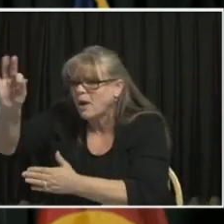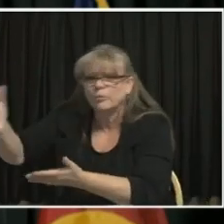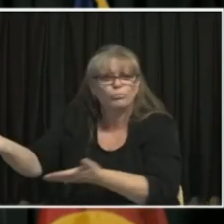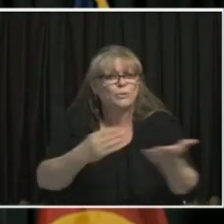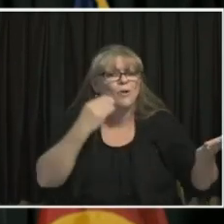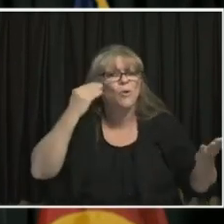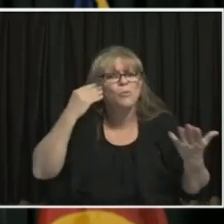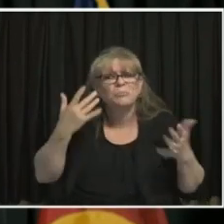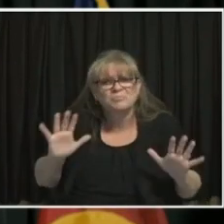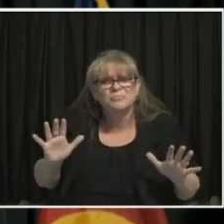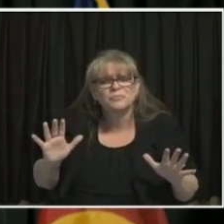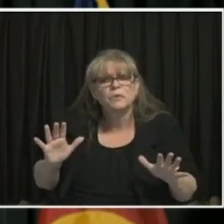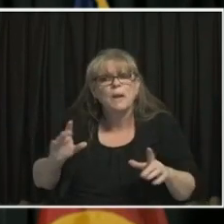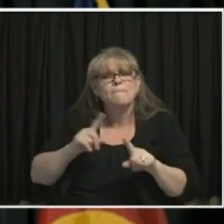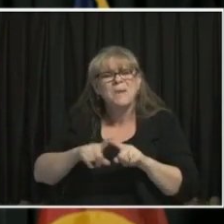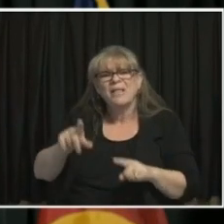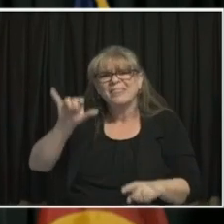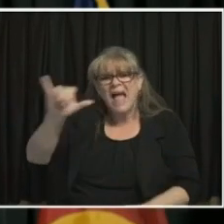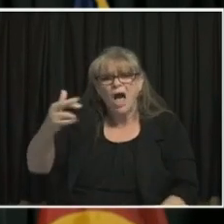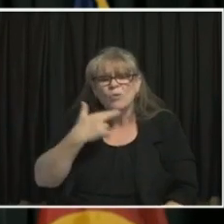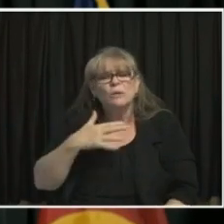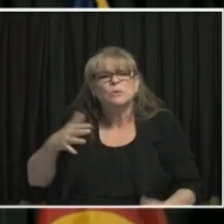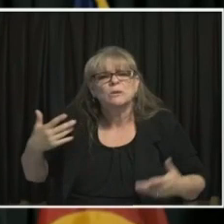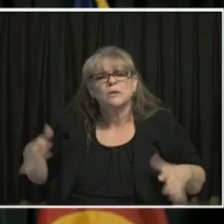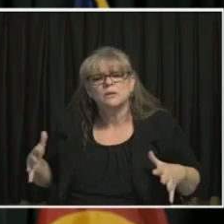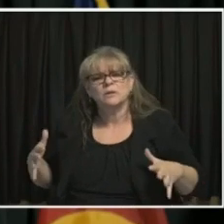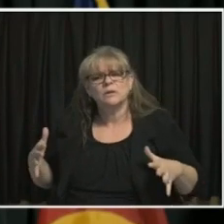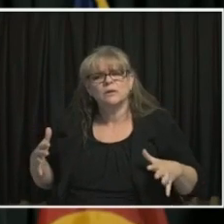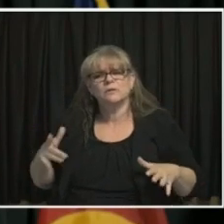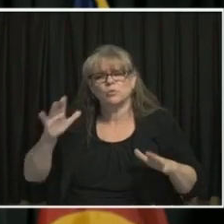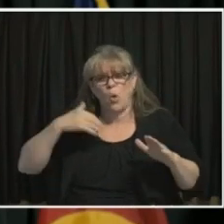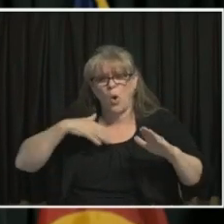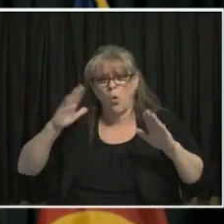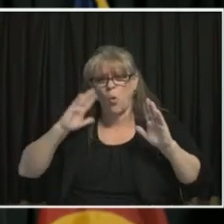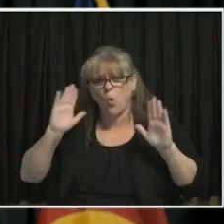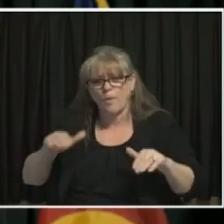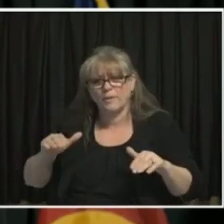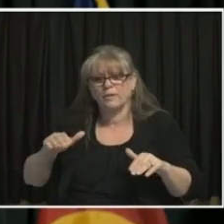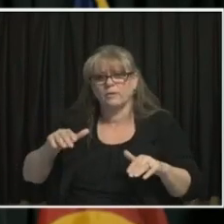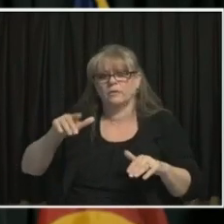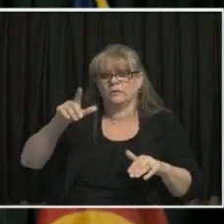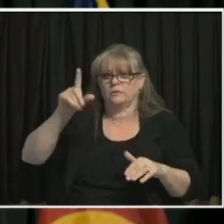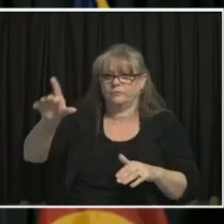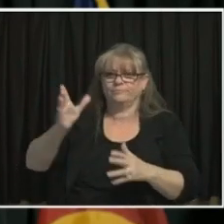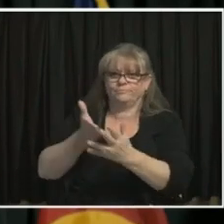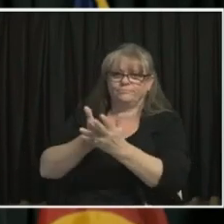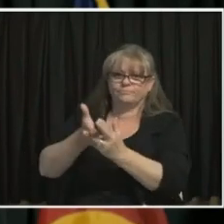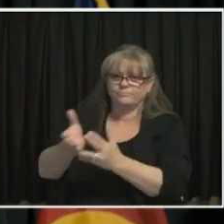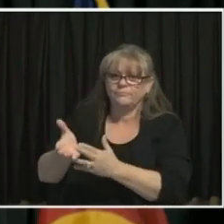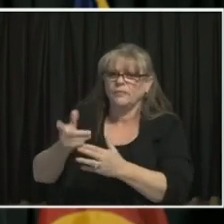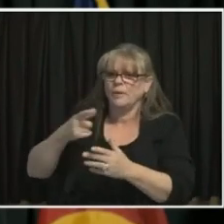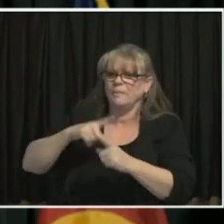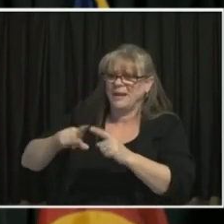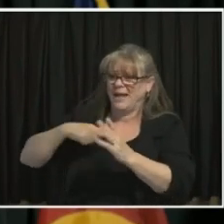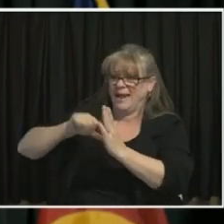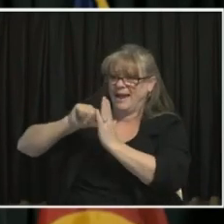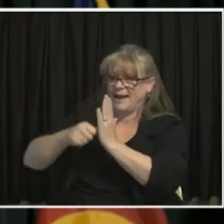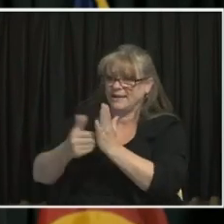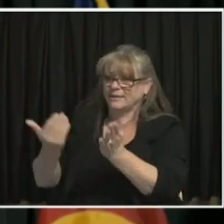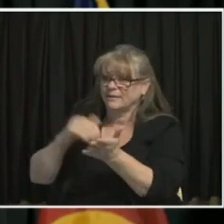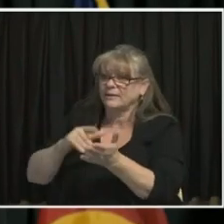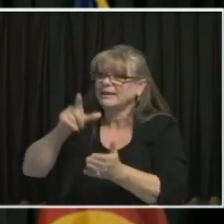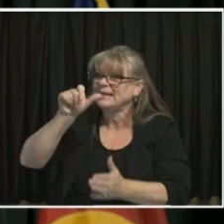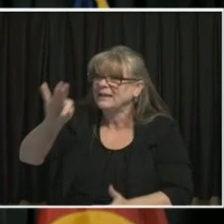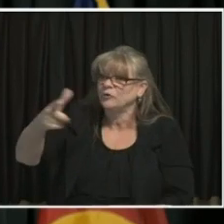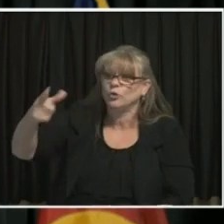as soon as possible. But this is what's important. Just because you disagree with the law doesn't mean that you get to violate that